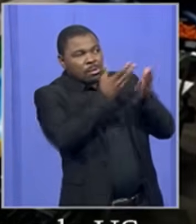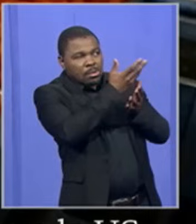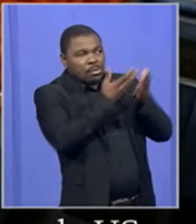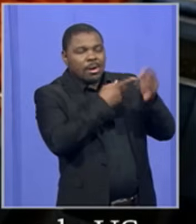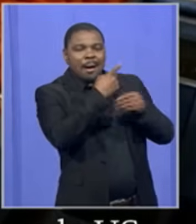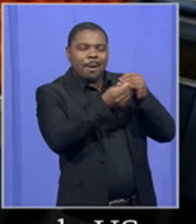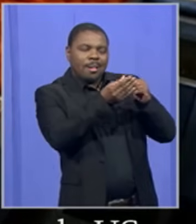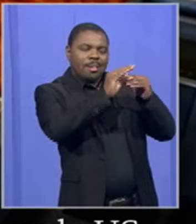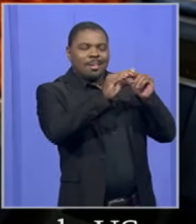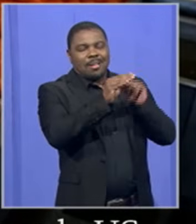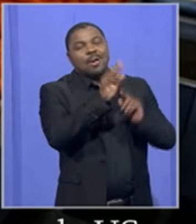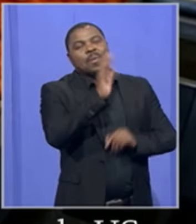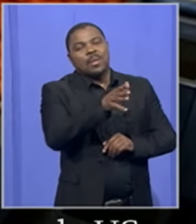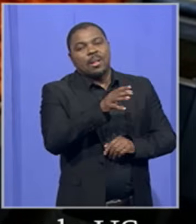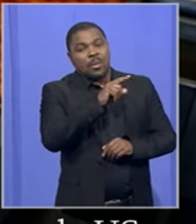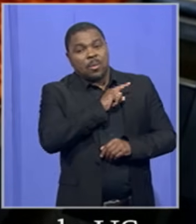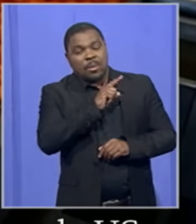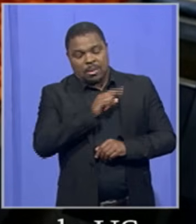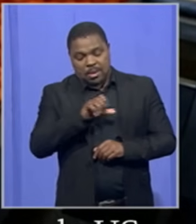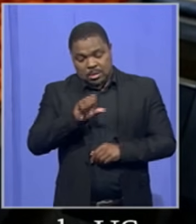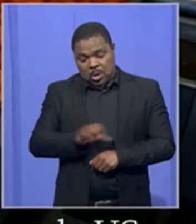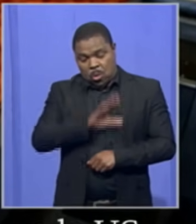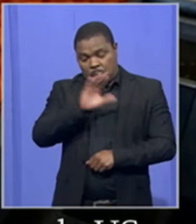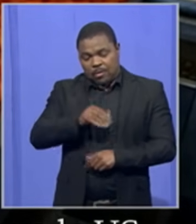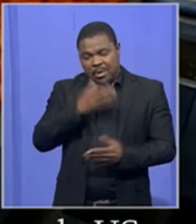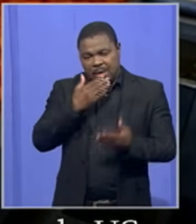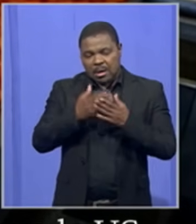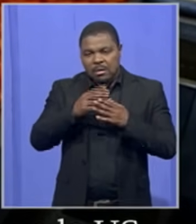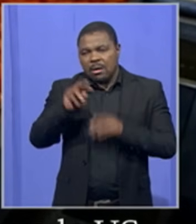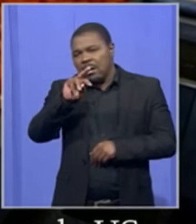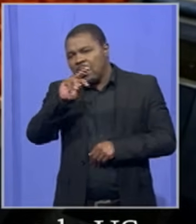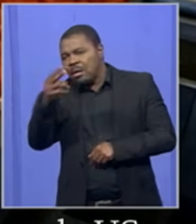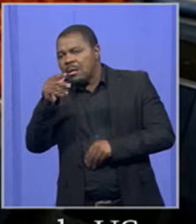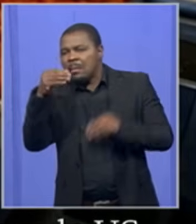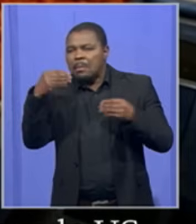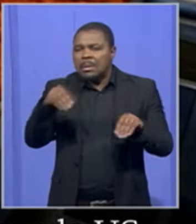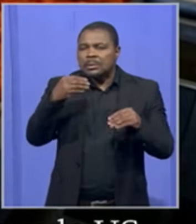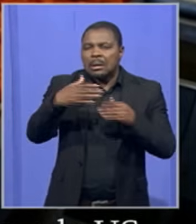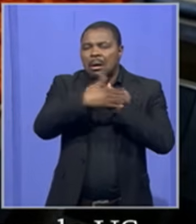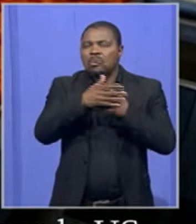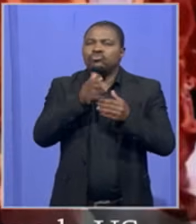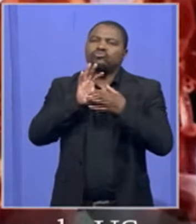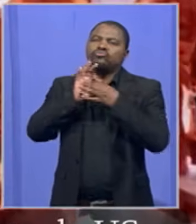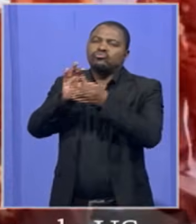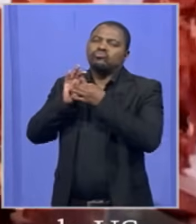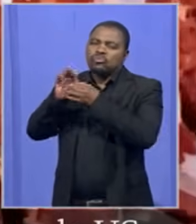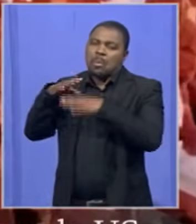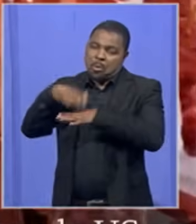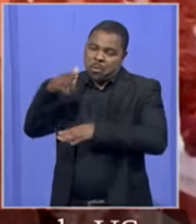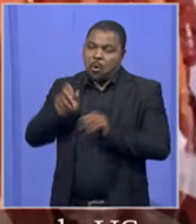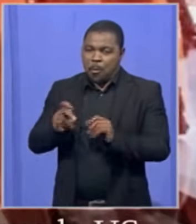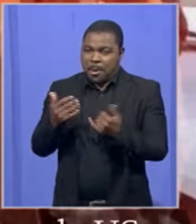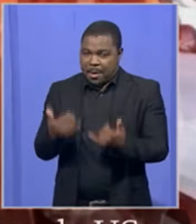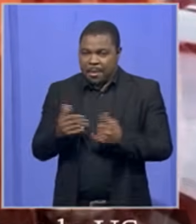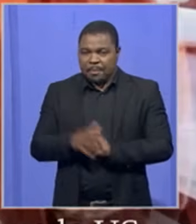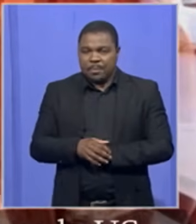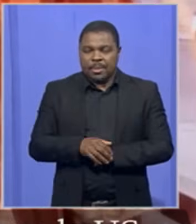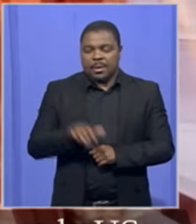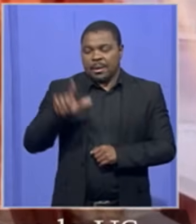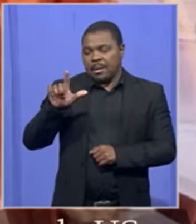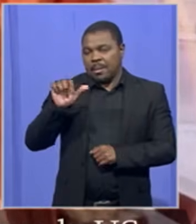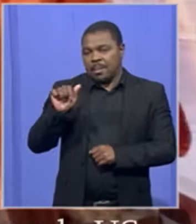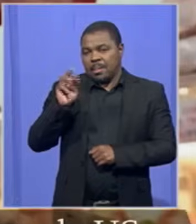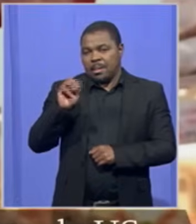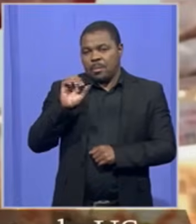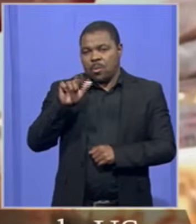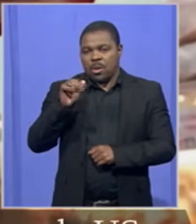re seno gape se naya Afrika Borwa tšhono ya go atolosa bagwebisani ba yona. Lamola a re Afrika o tshwanetse go